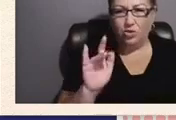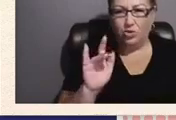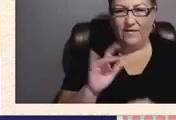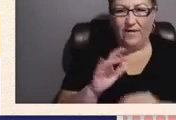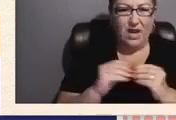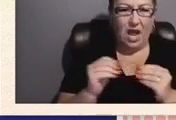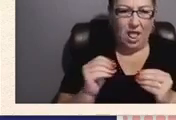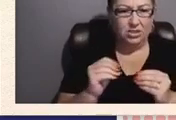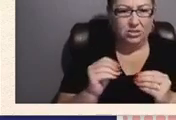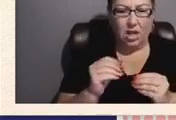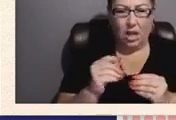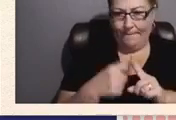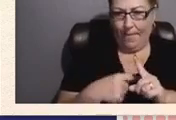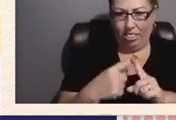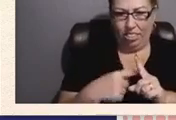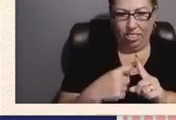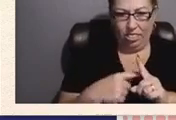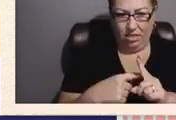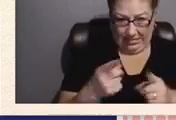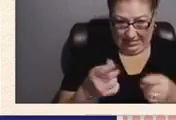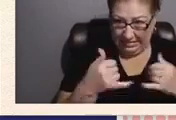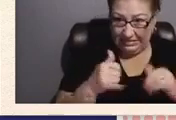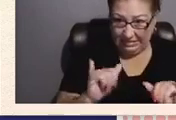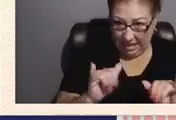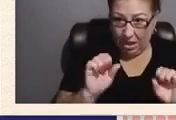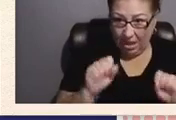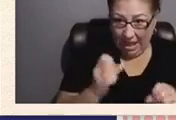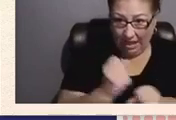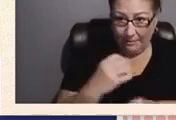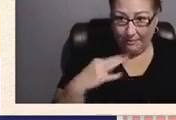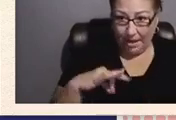$425 a month. Is he still eligible for benefits?